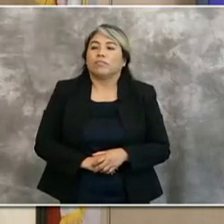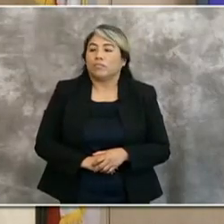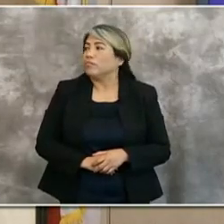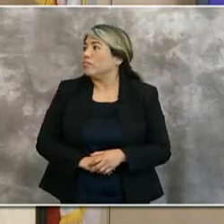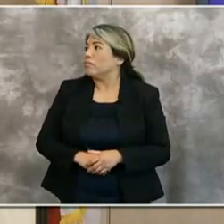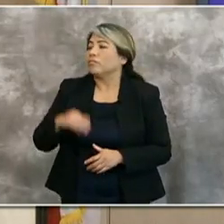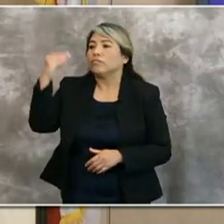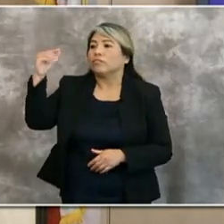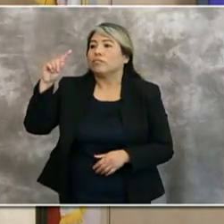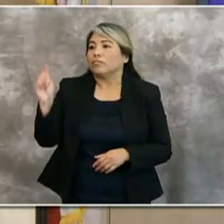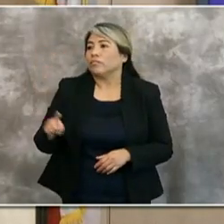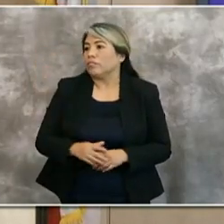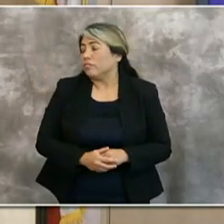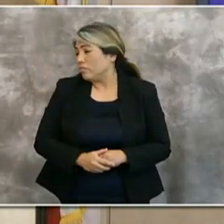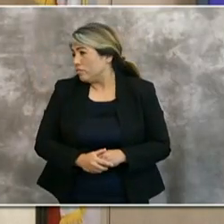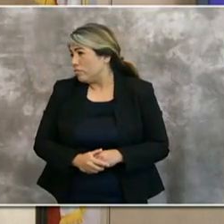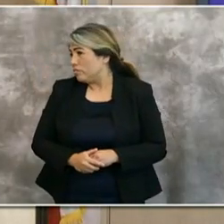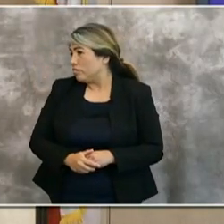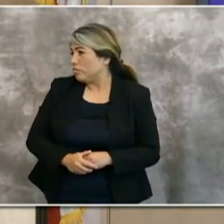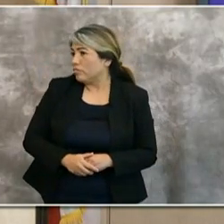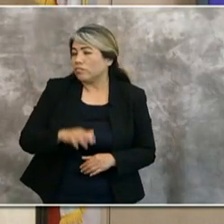We'll move on to the next question.